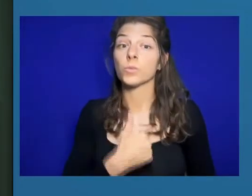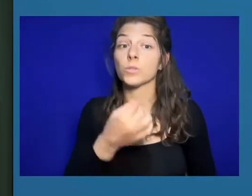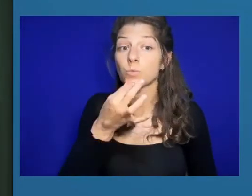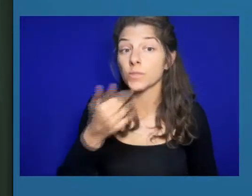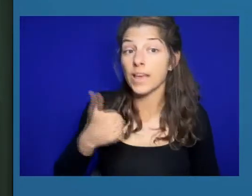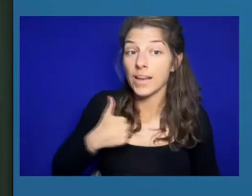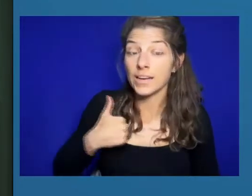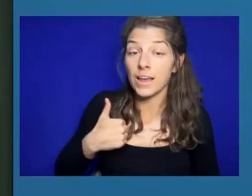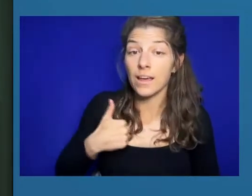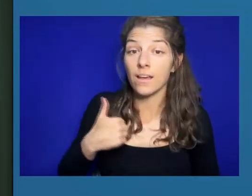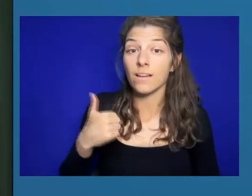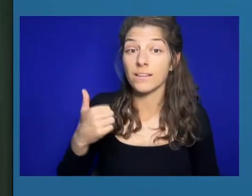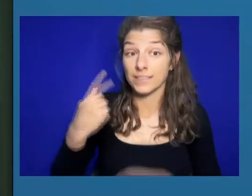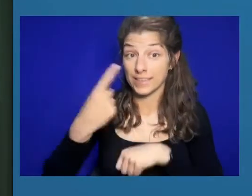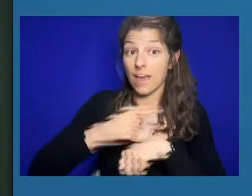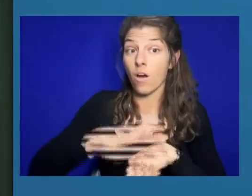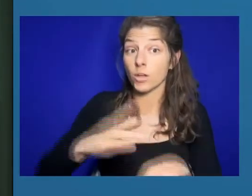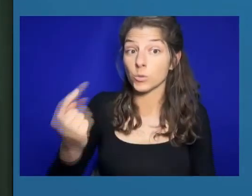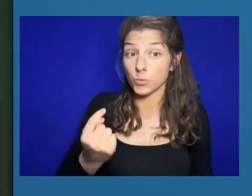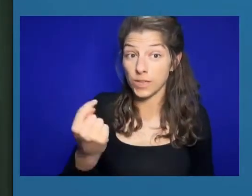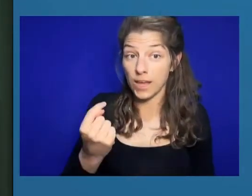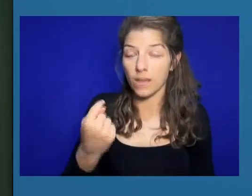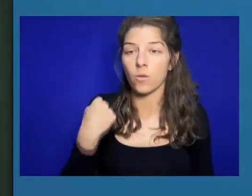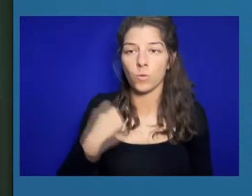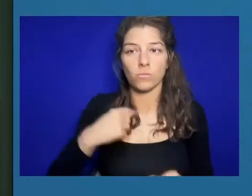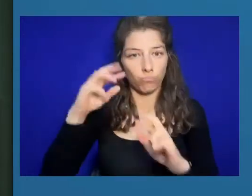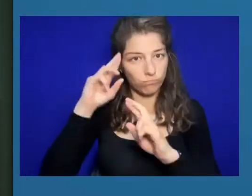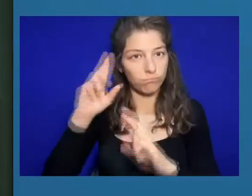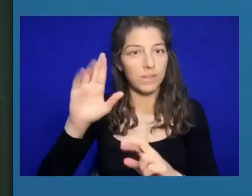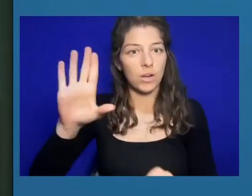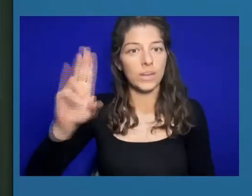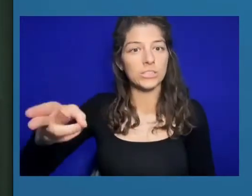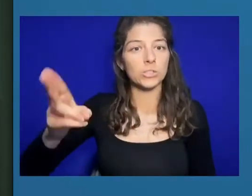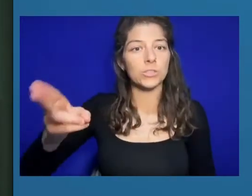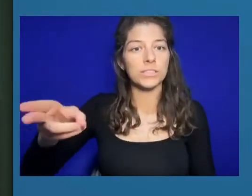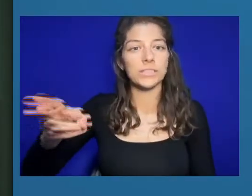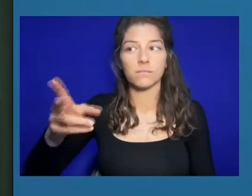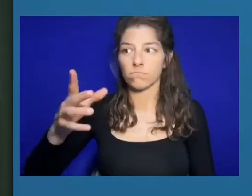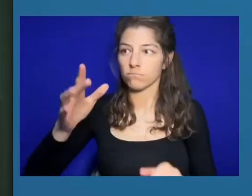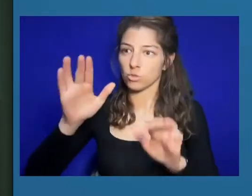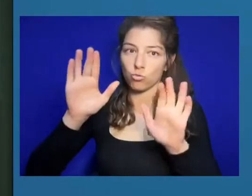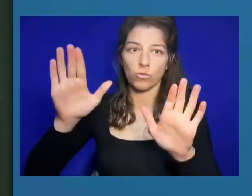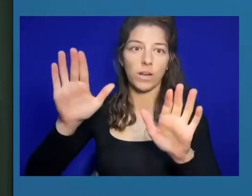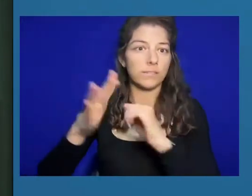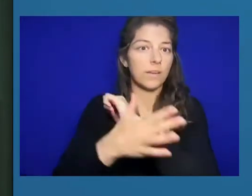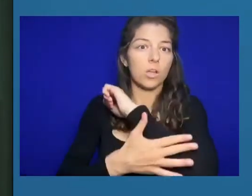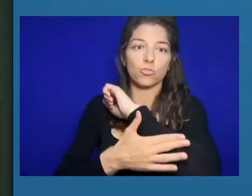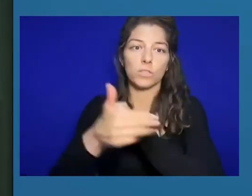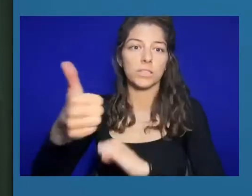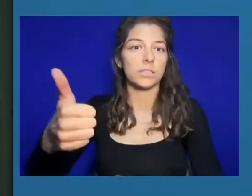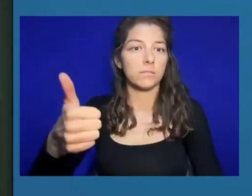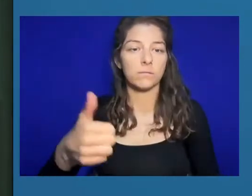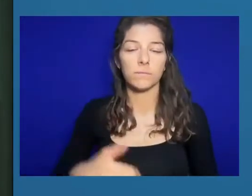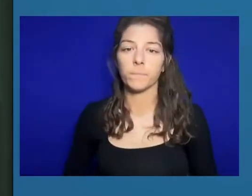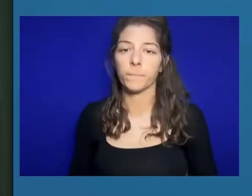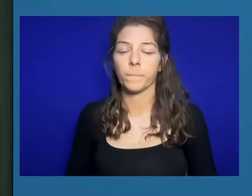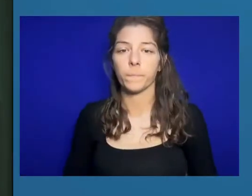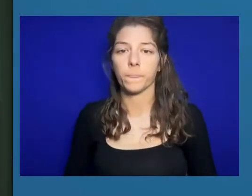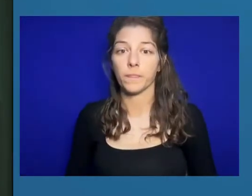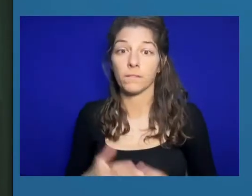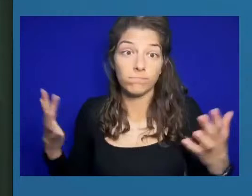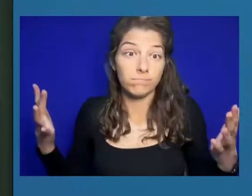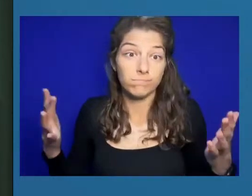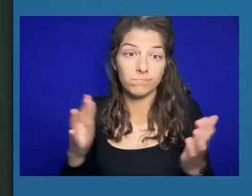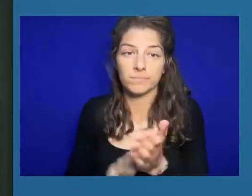on Tuesday, we respect Canada's history and sovereignty as a great country. A round of applause for